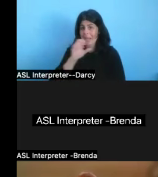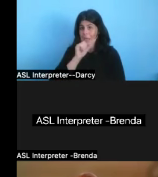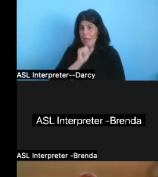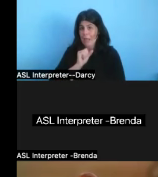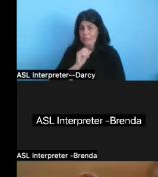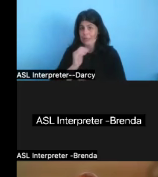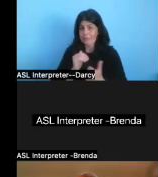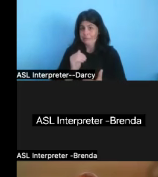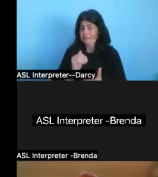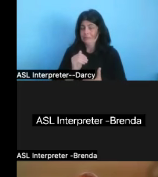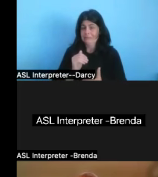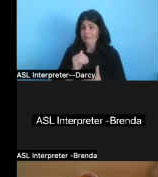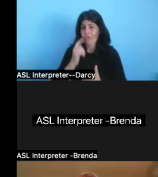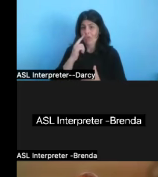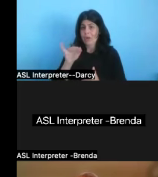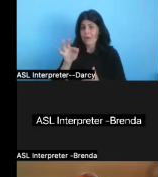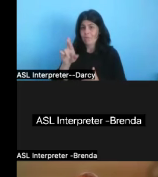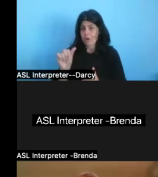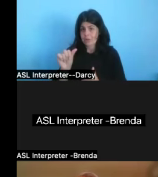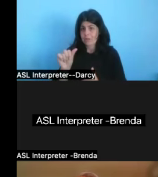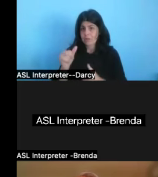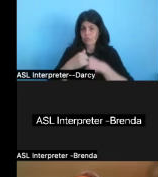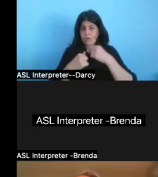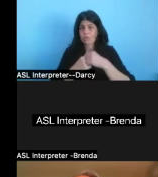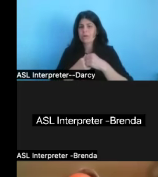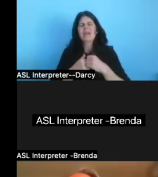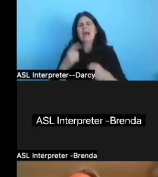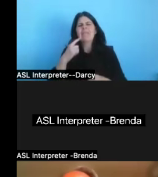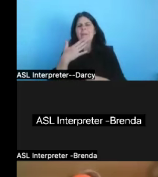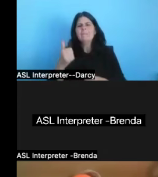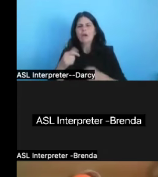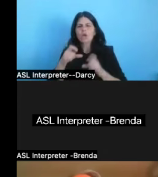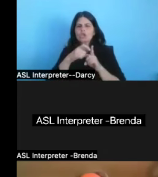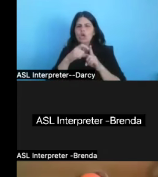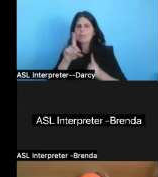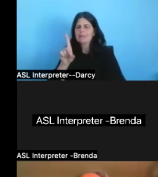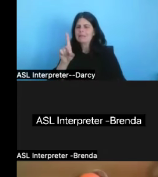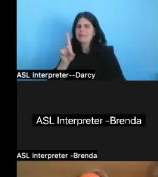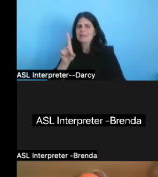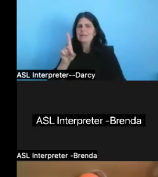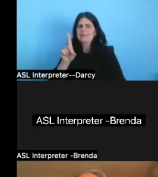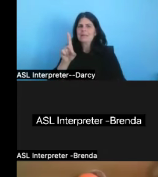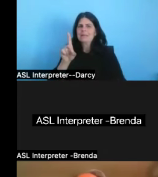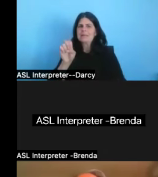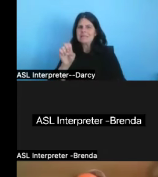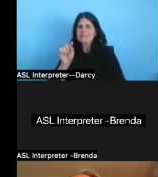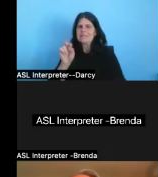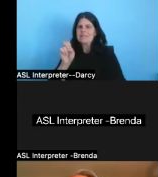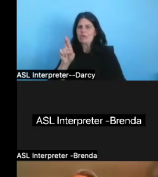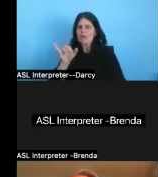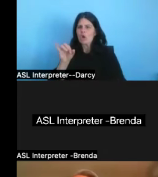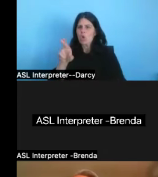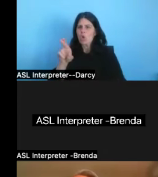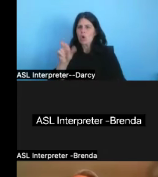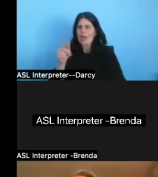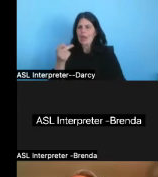our infrastructure. It's other things. So deterioration is probably a better term, Mark. Aging is related to it, but some of